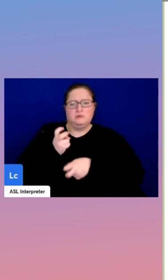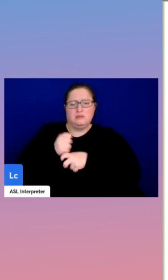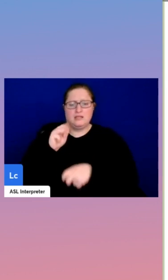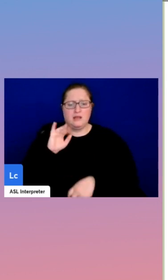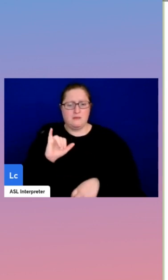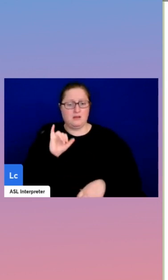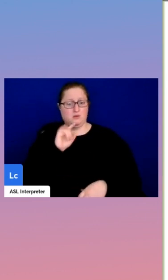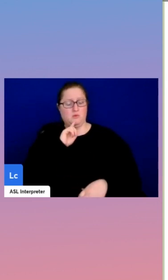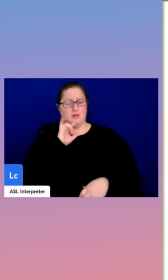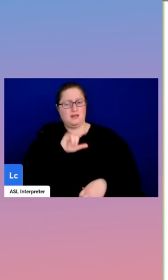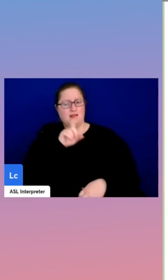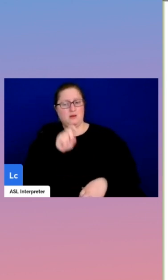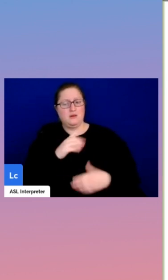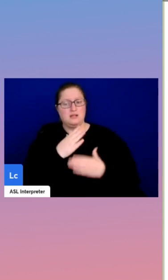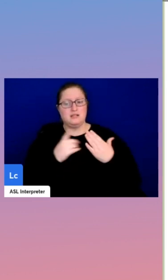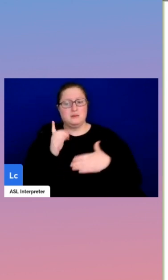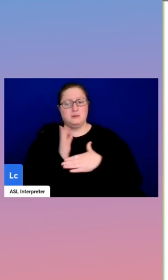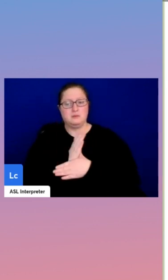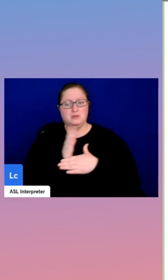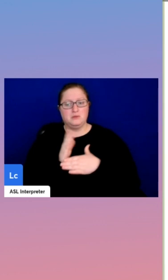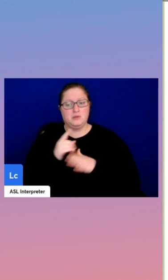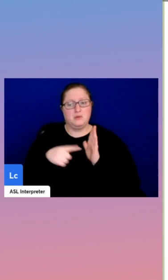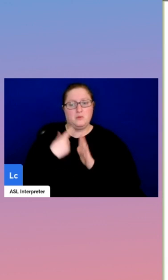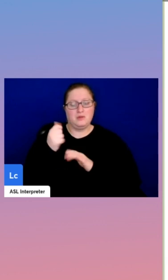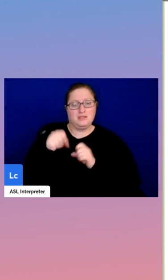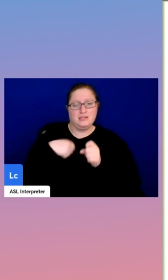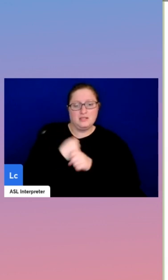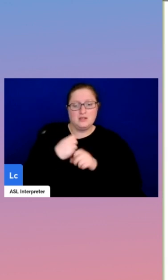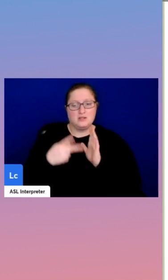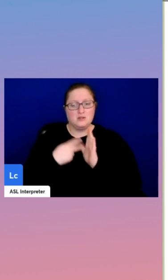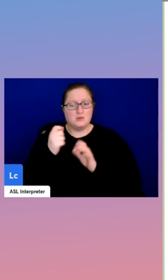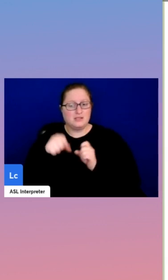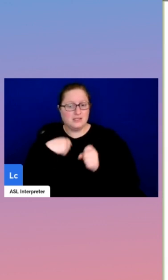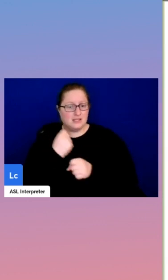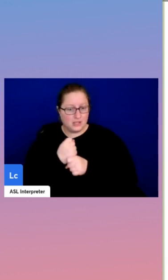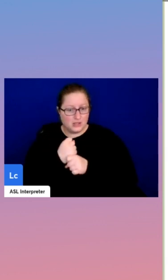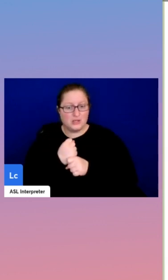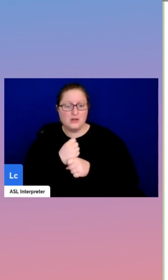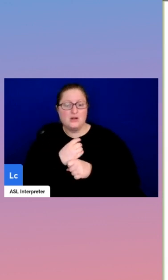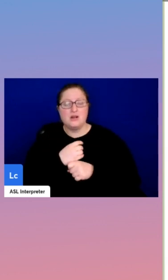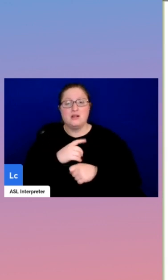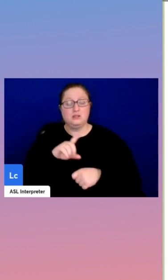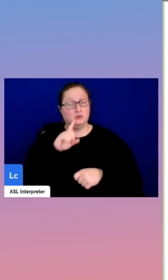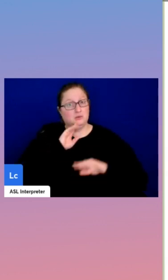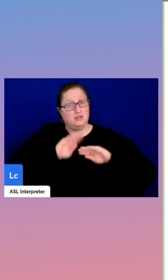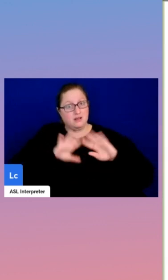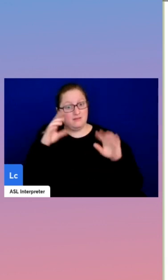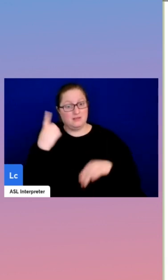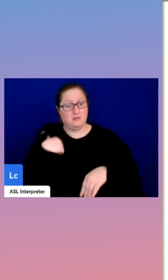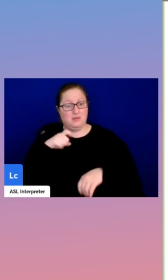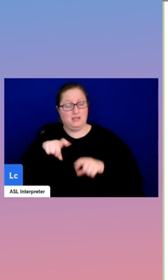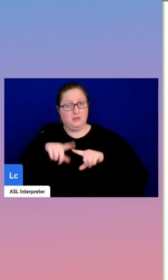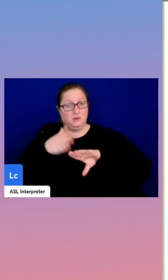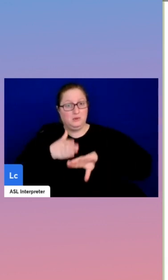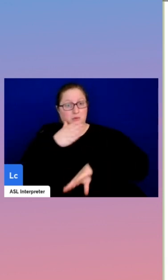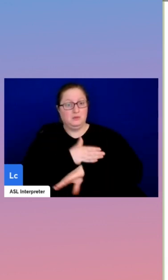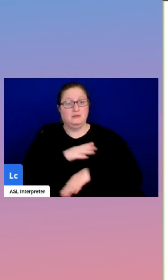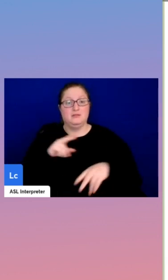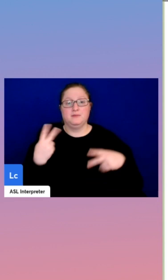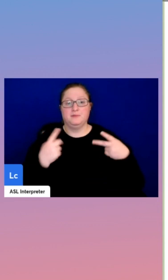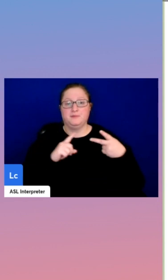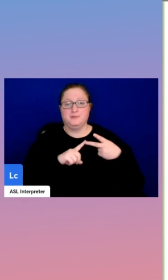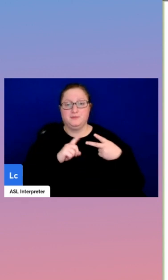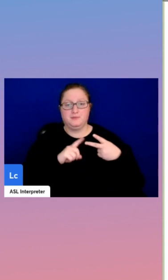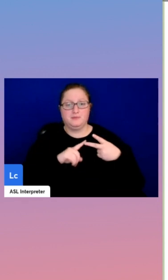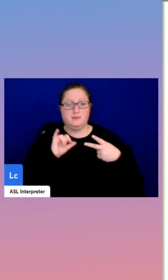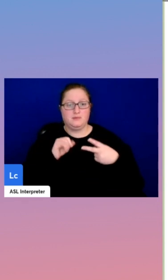is somewhere between once a year and twice a year, and it's clearly something where we need to improve. Second question, are the procedures